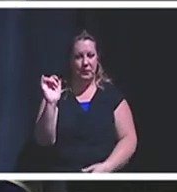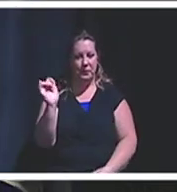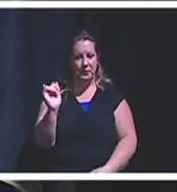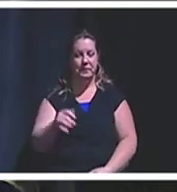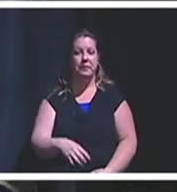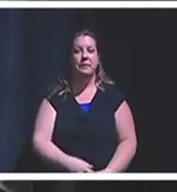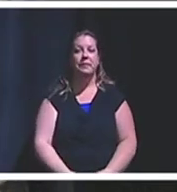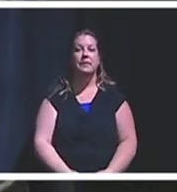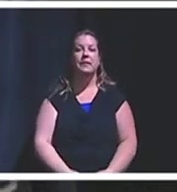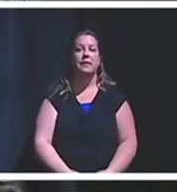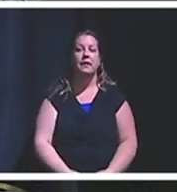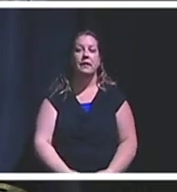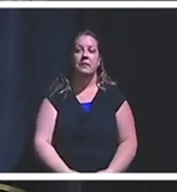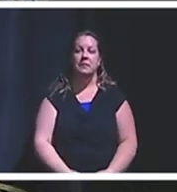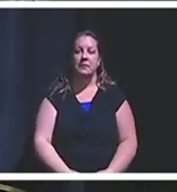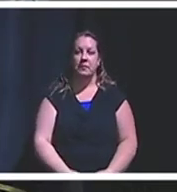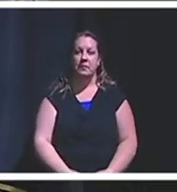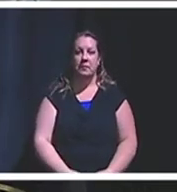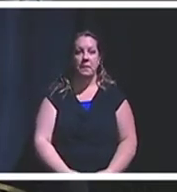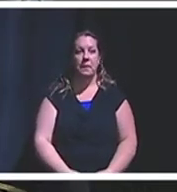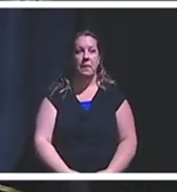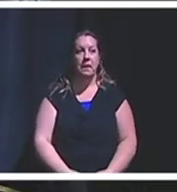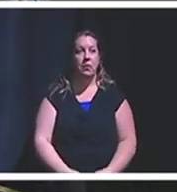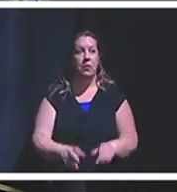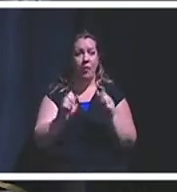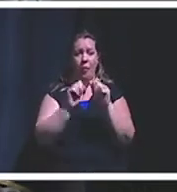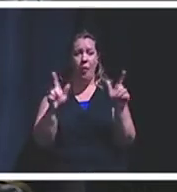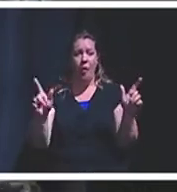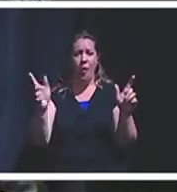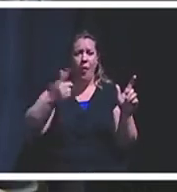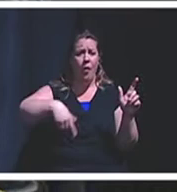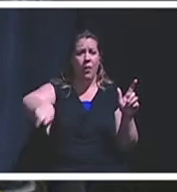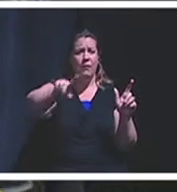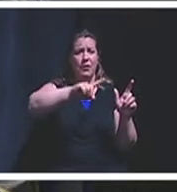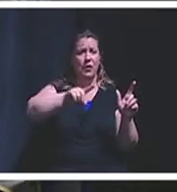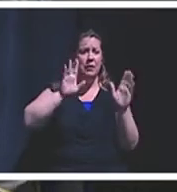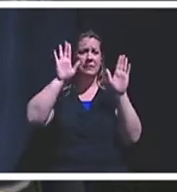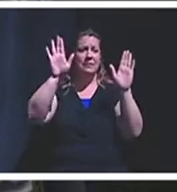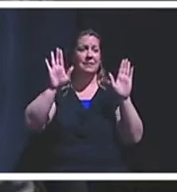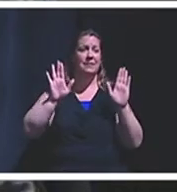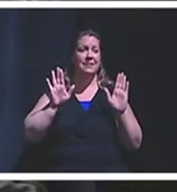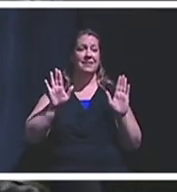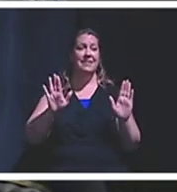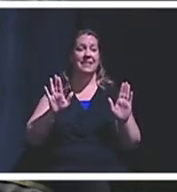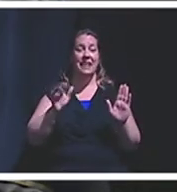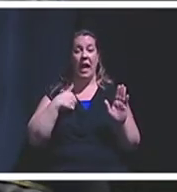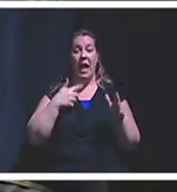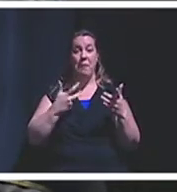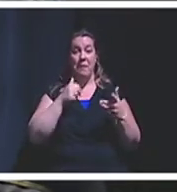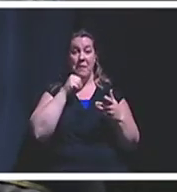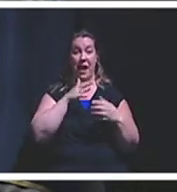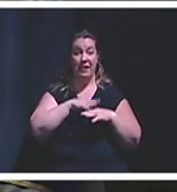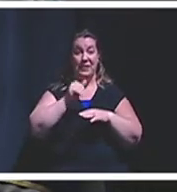But all of you are outstanding. Even though I may not call your name,